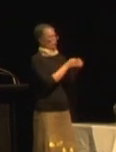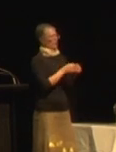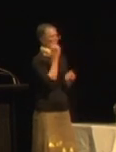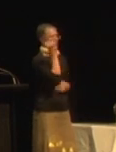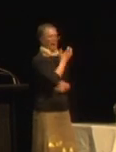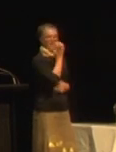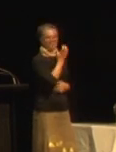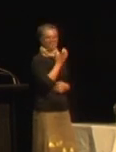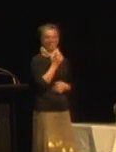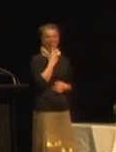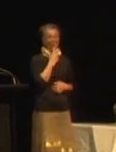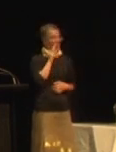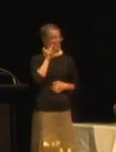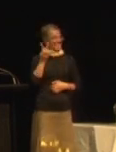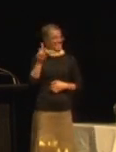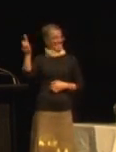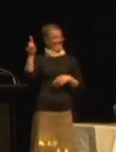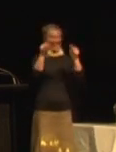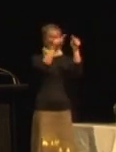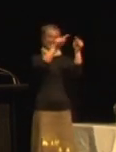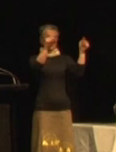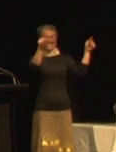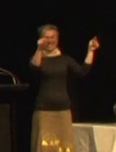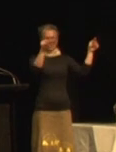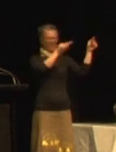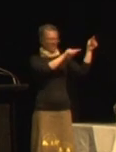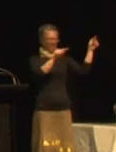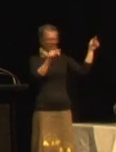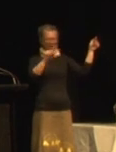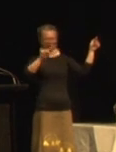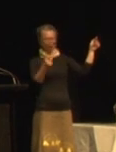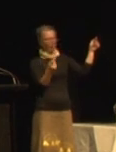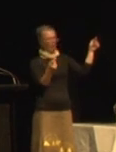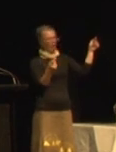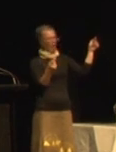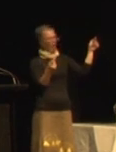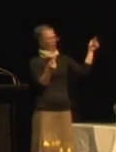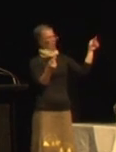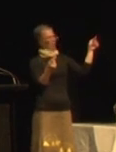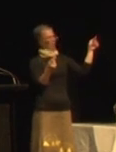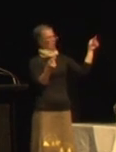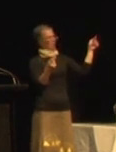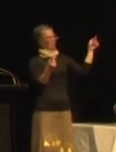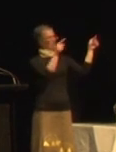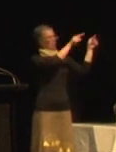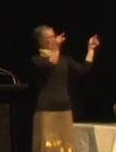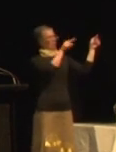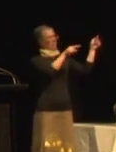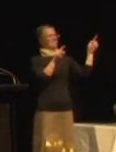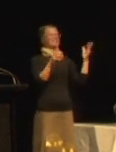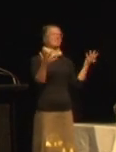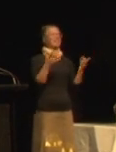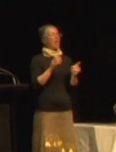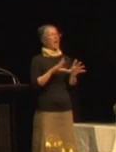comma at the end of this sentence, though. You might recognize this first part as kind of a museum mission. It's raising